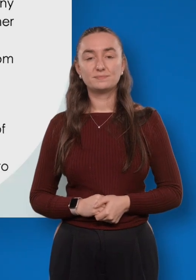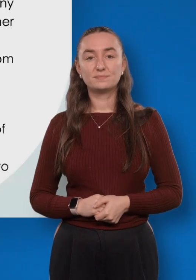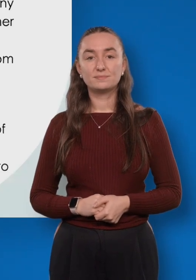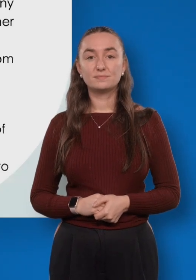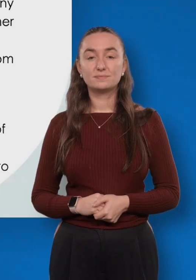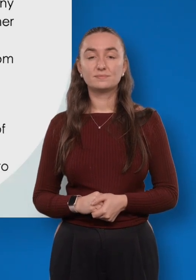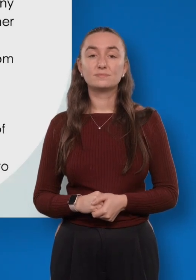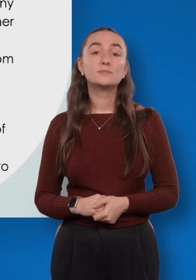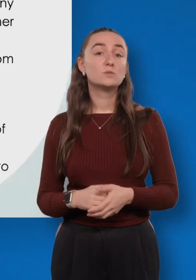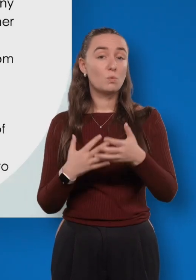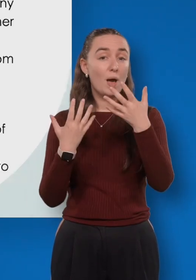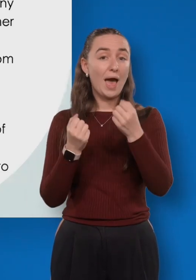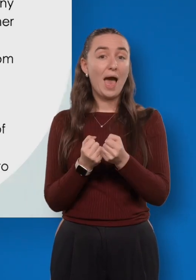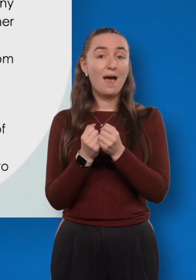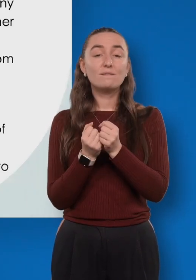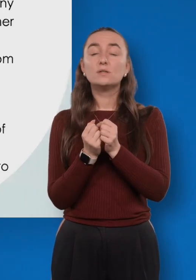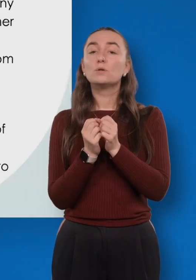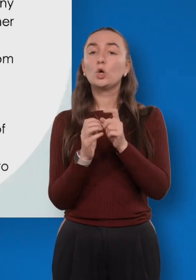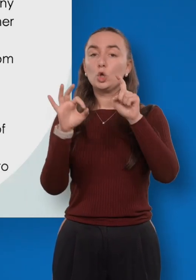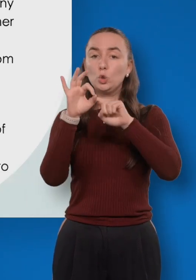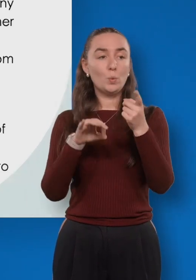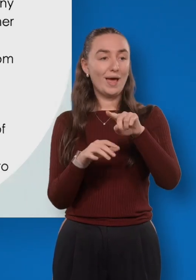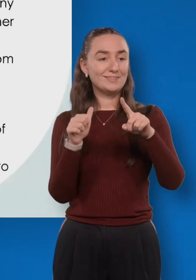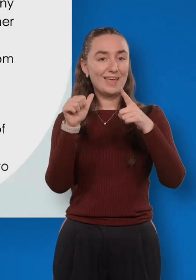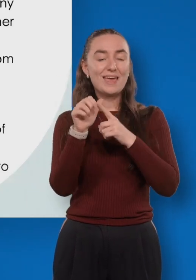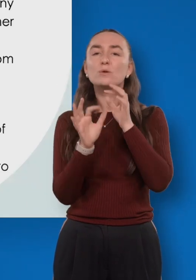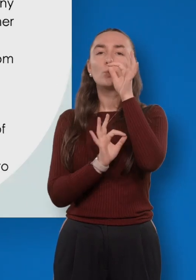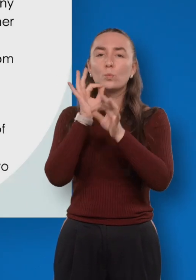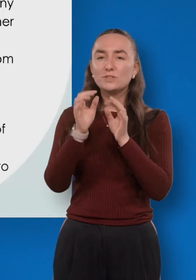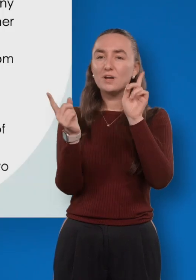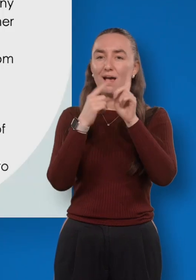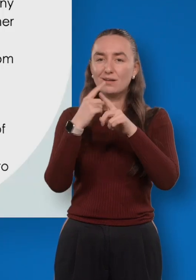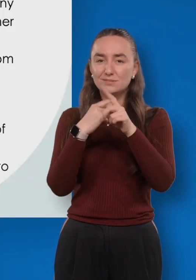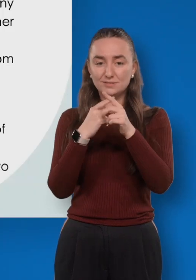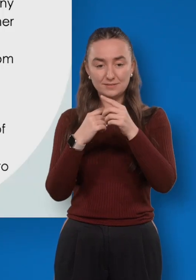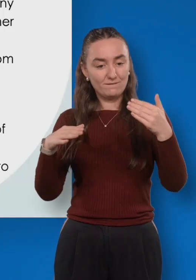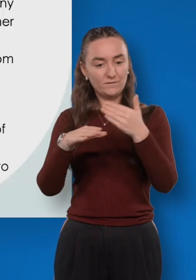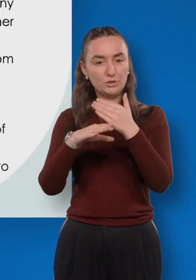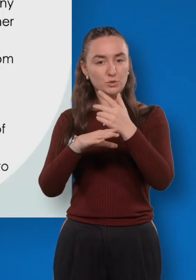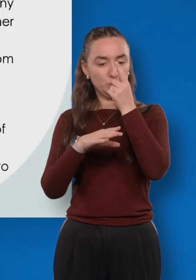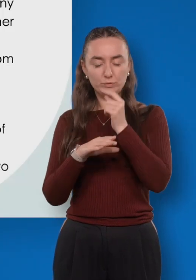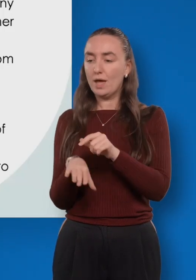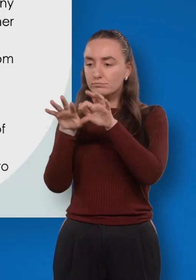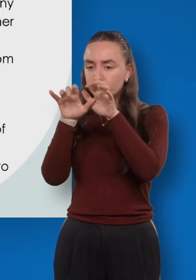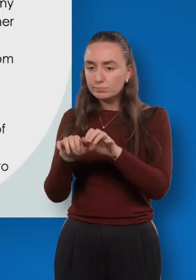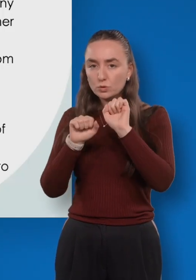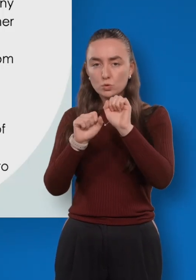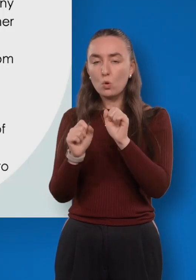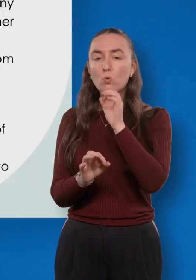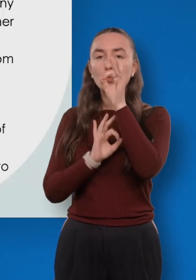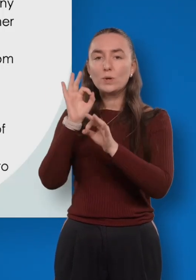there's the Q&A function, so you can type a question. You can do that anonymously. Jemina, if you